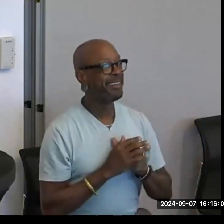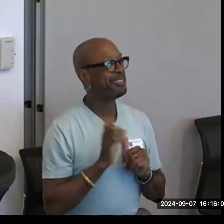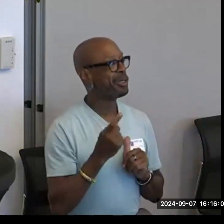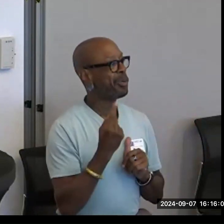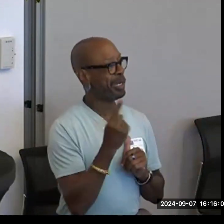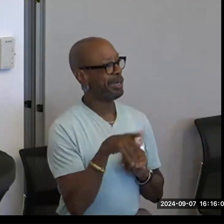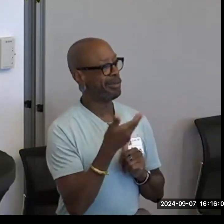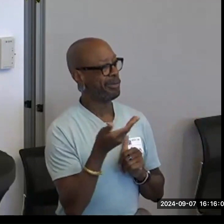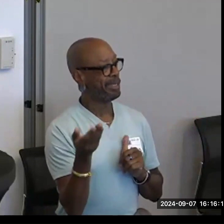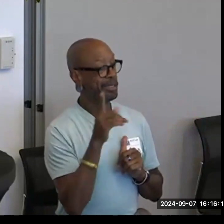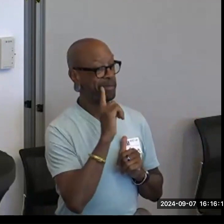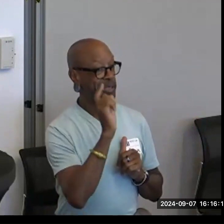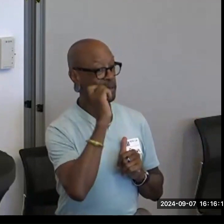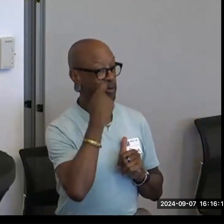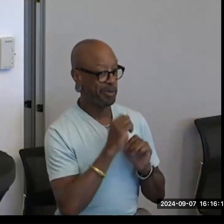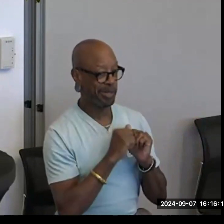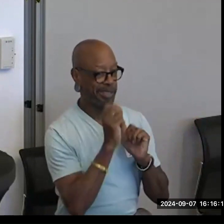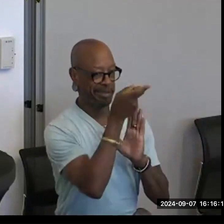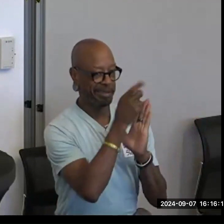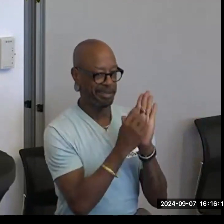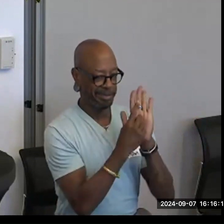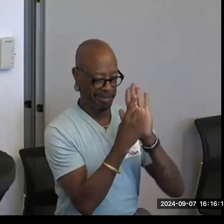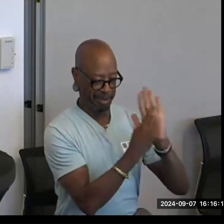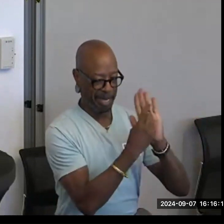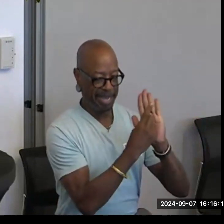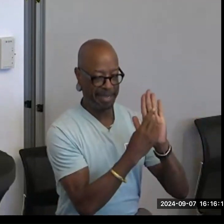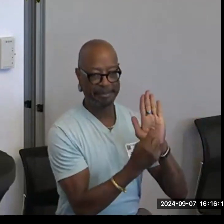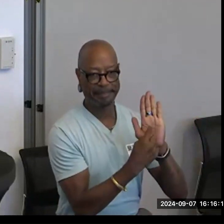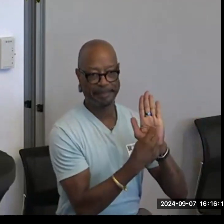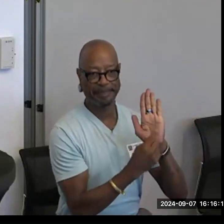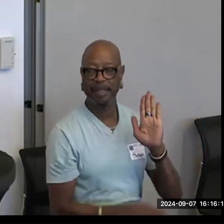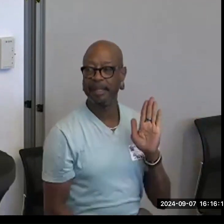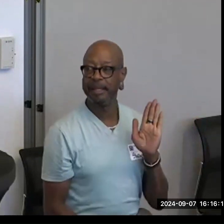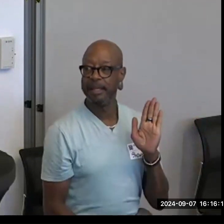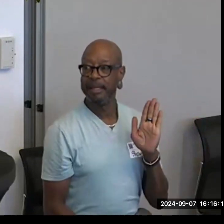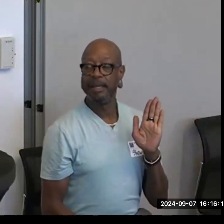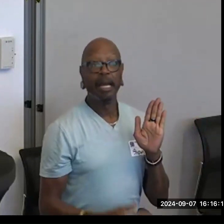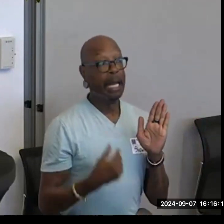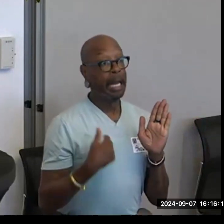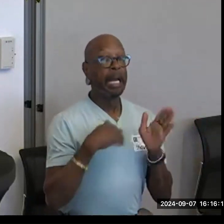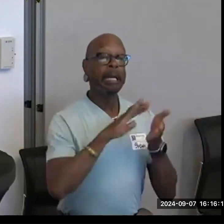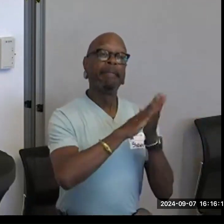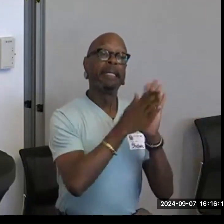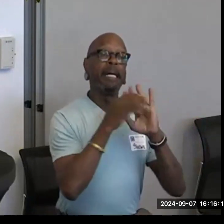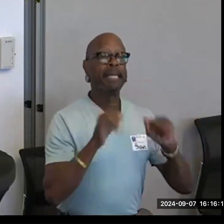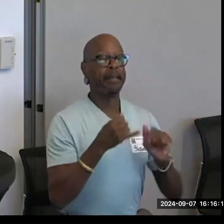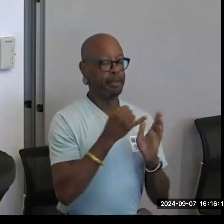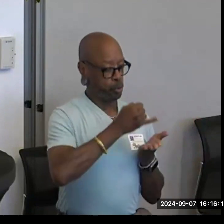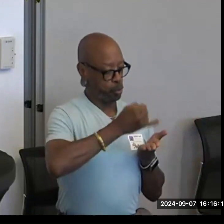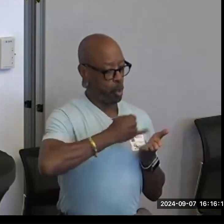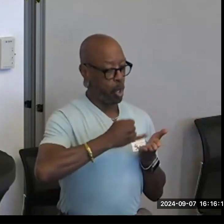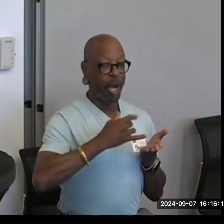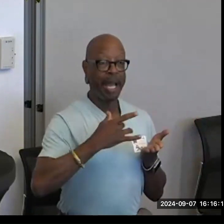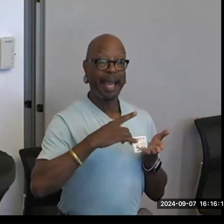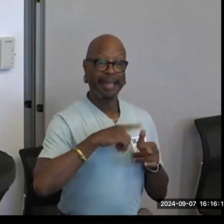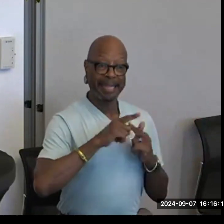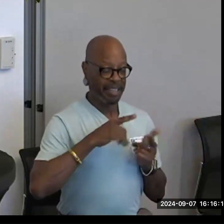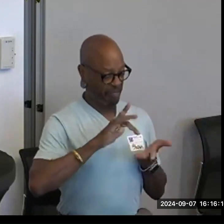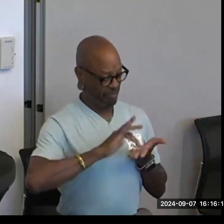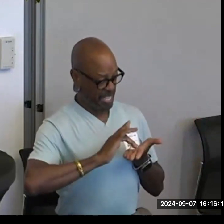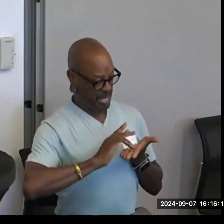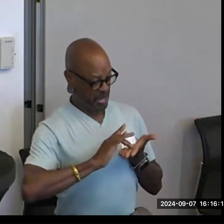things that's pretty cool with a display like this is being able to draw and feel on it in real